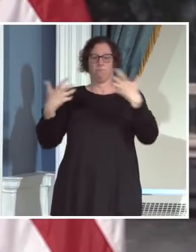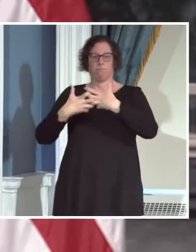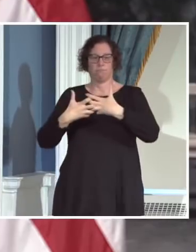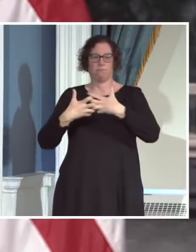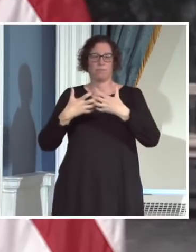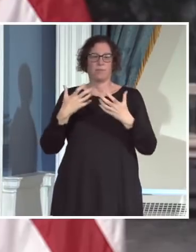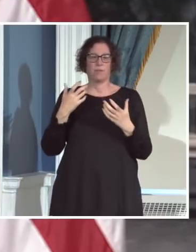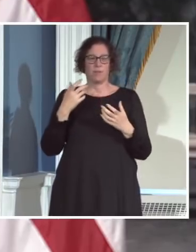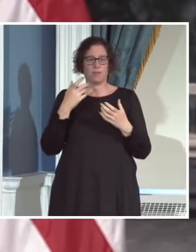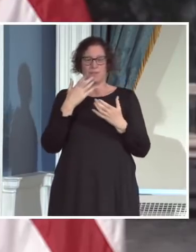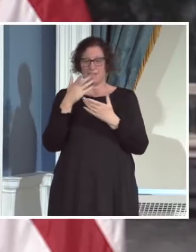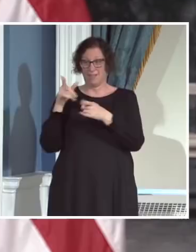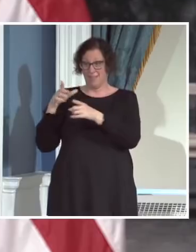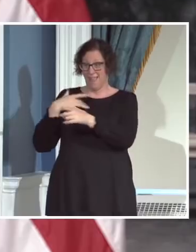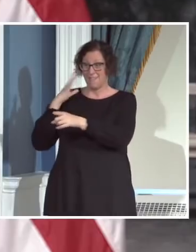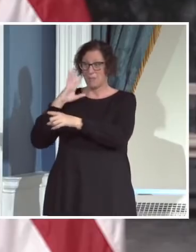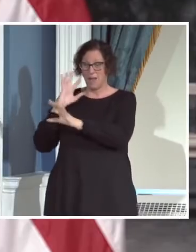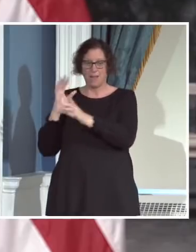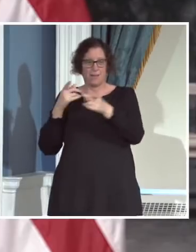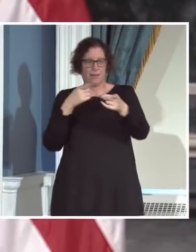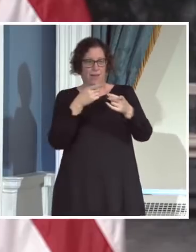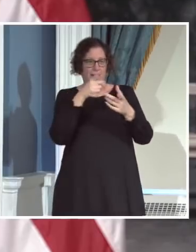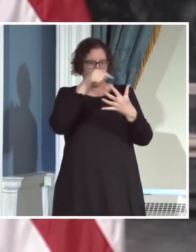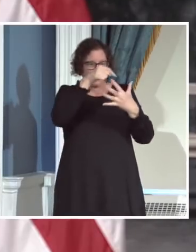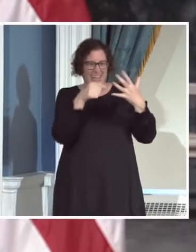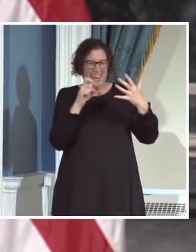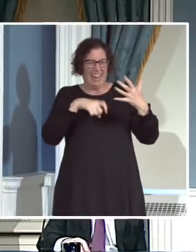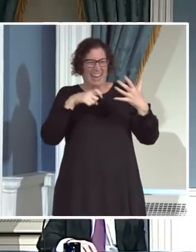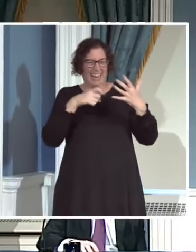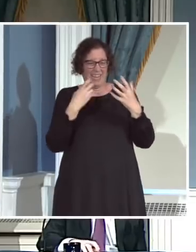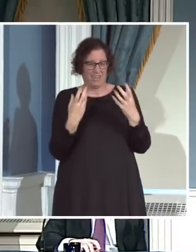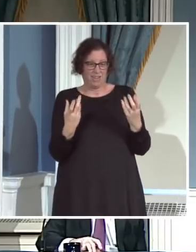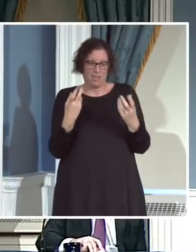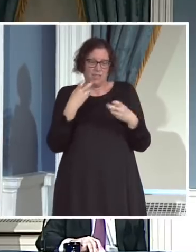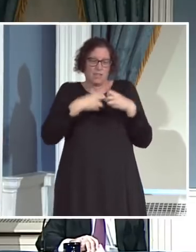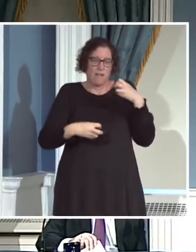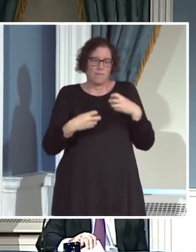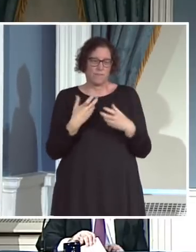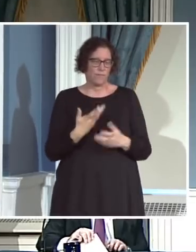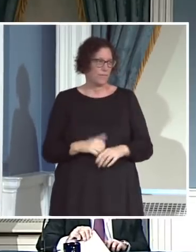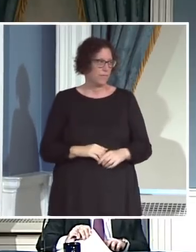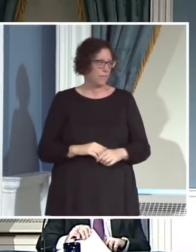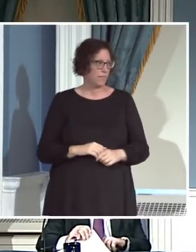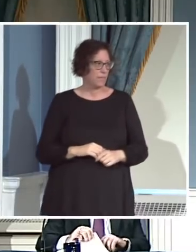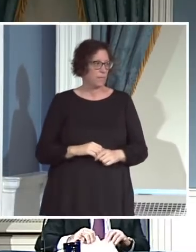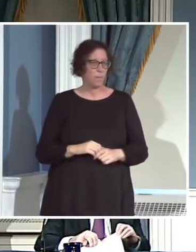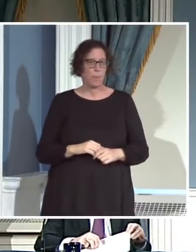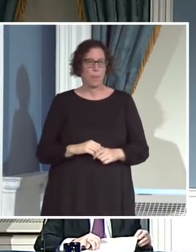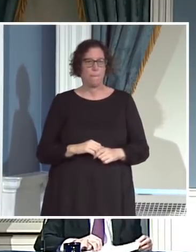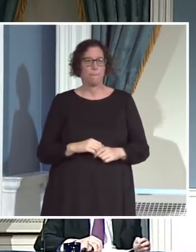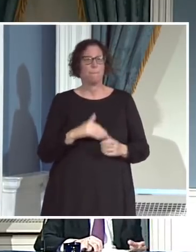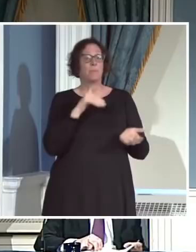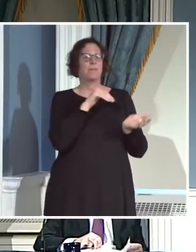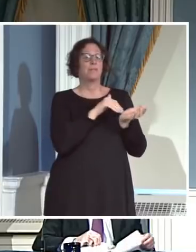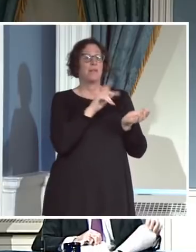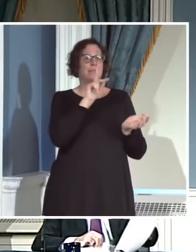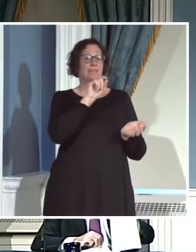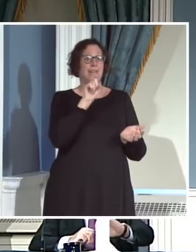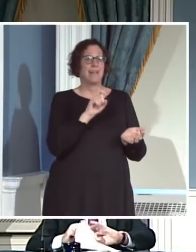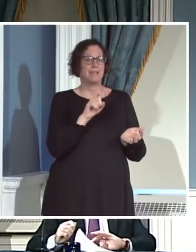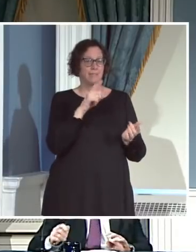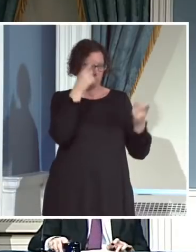help, particularly from the federal level, to achieve. Mitch, you want to add? You did it. I did? Okay. Mitch has trained me well. Okay,